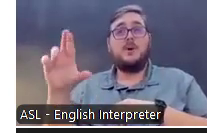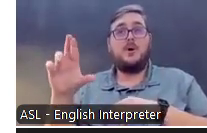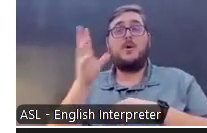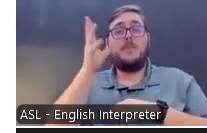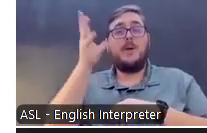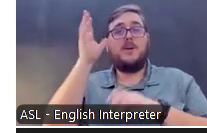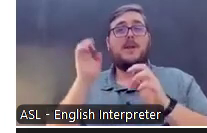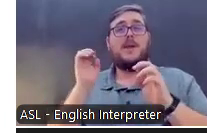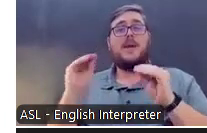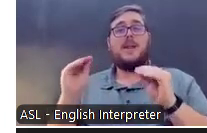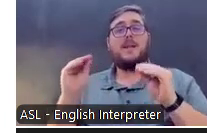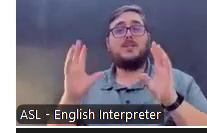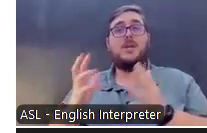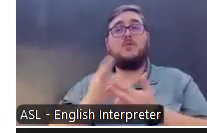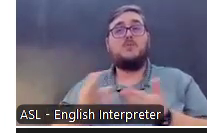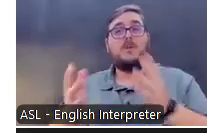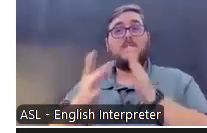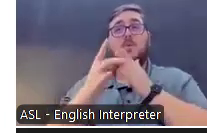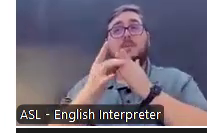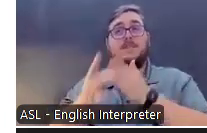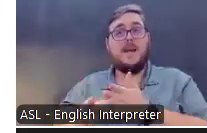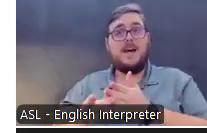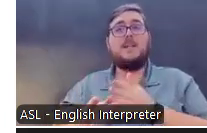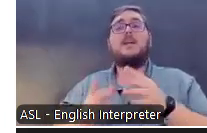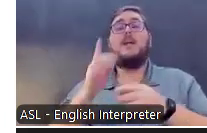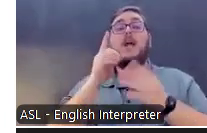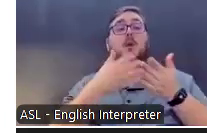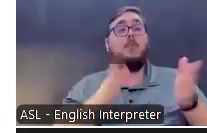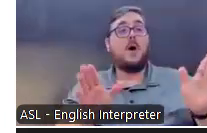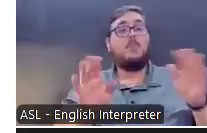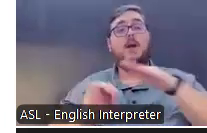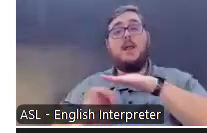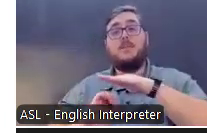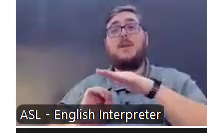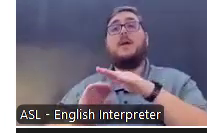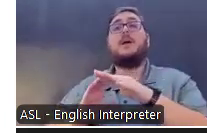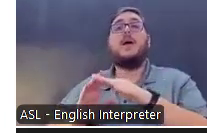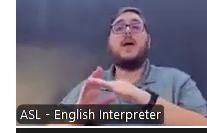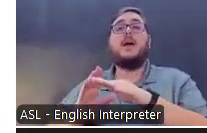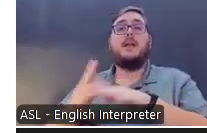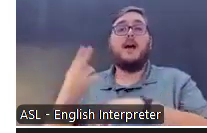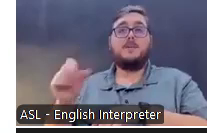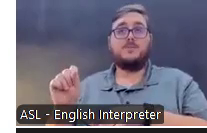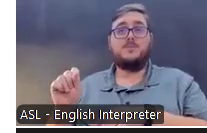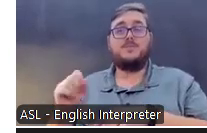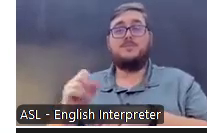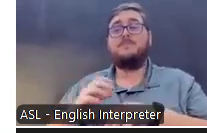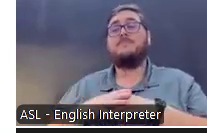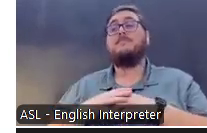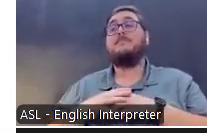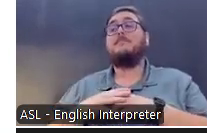to Section 504 in public elementary and secondary schools. Next slide.